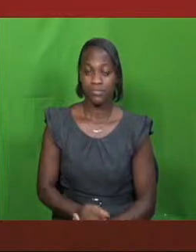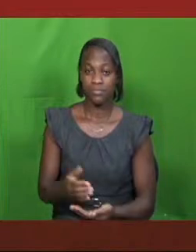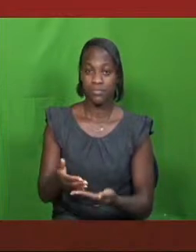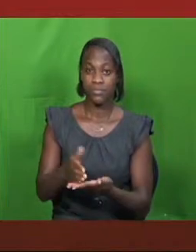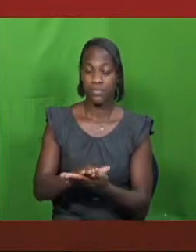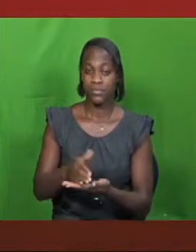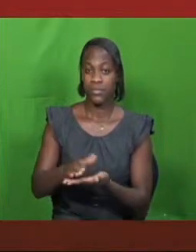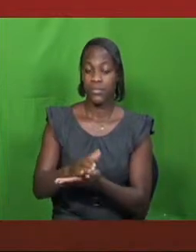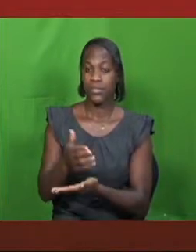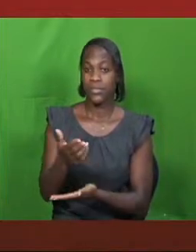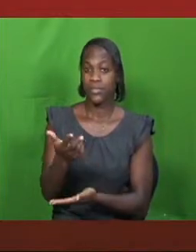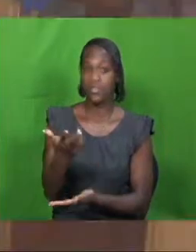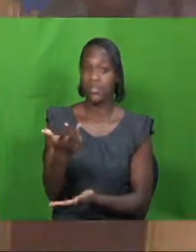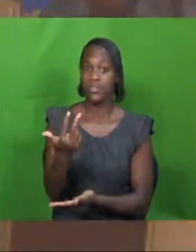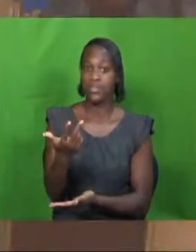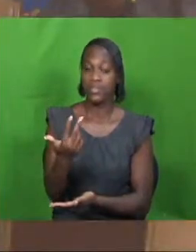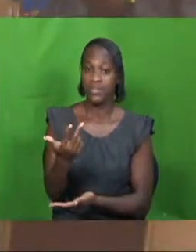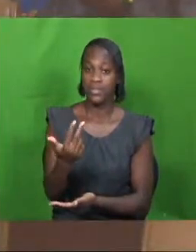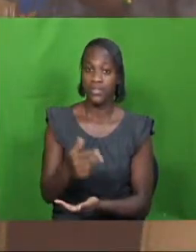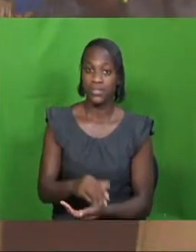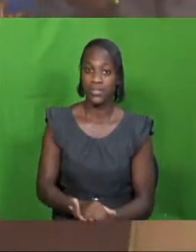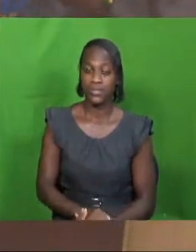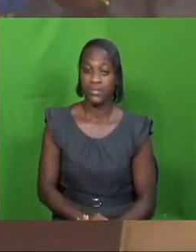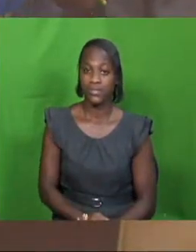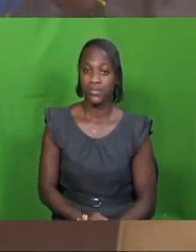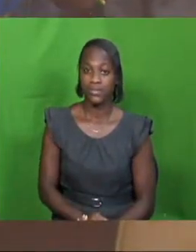page 13,